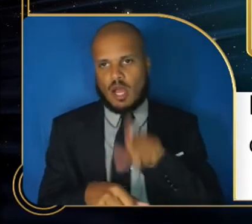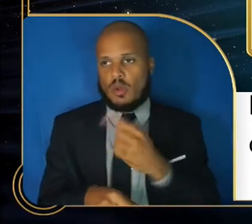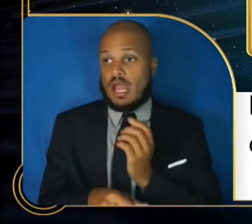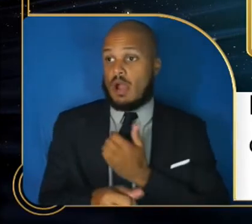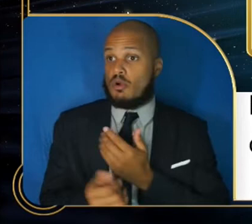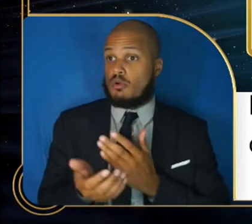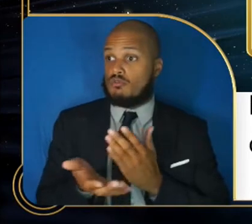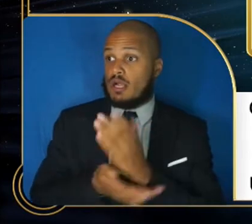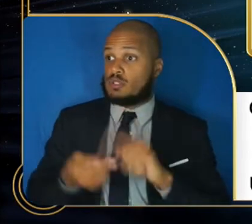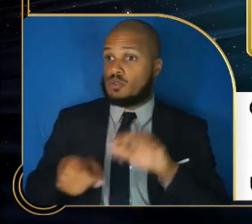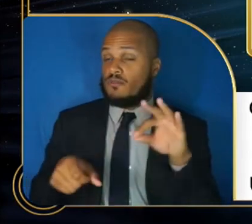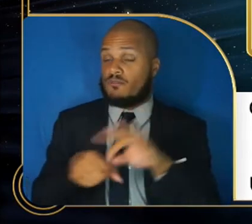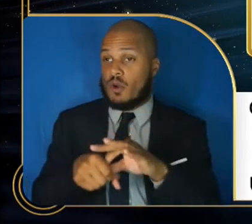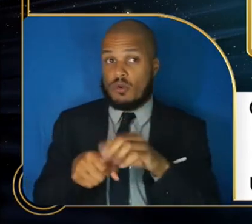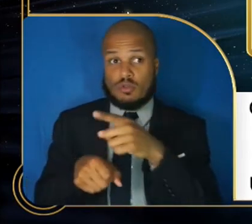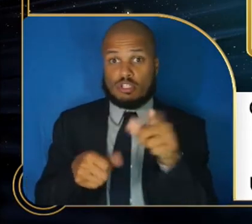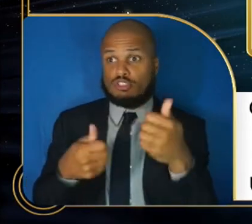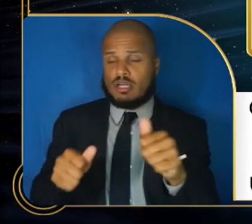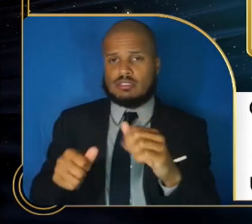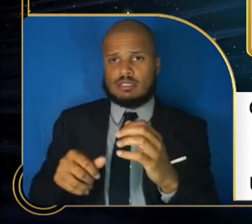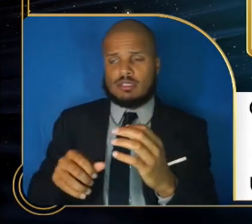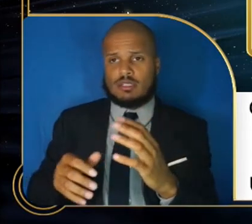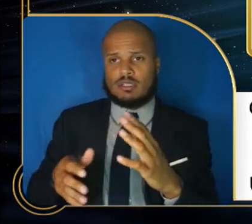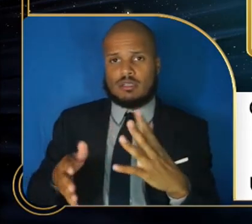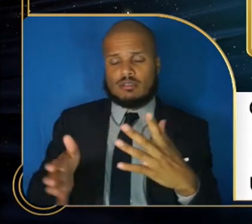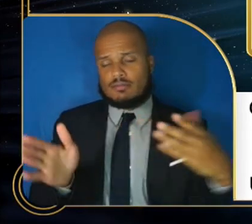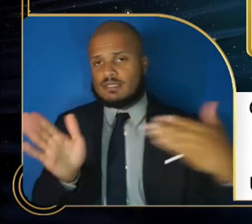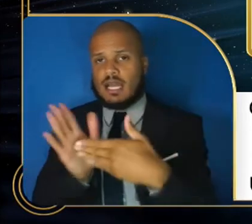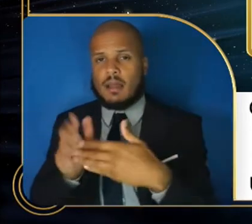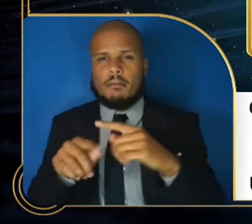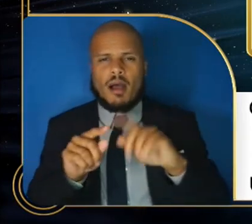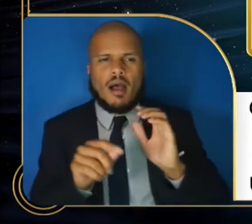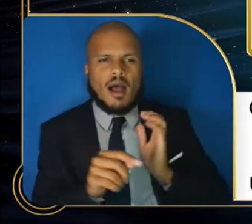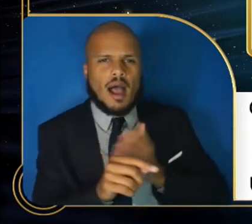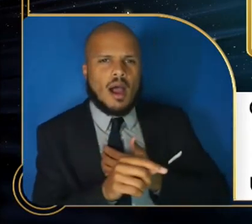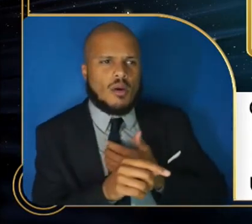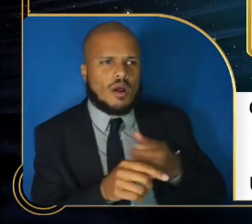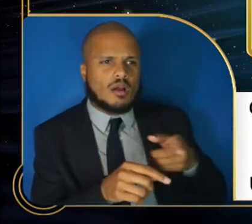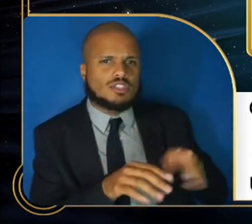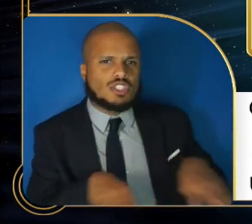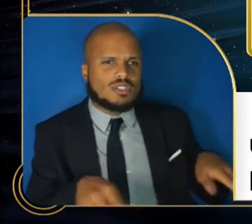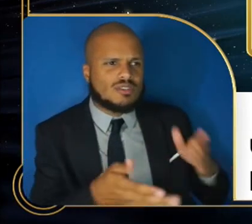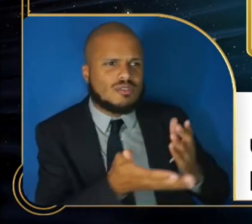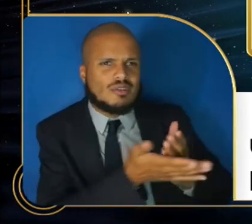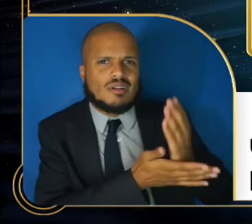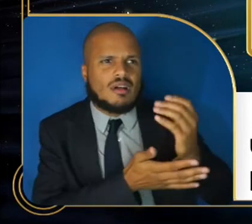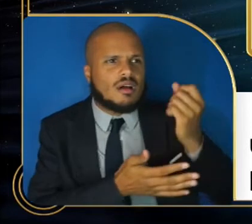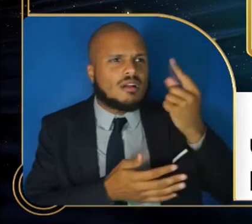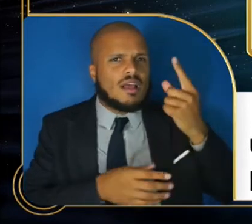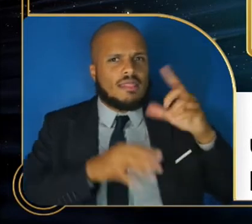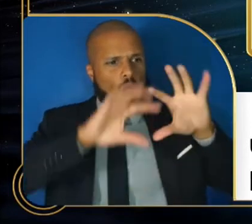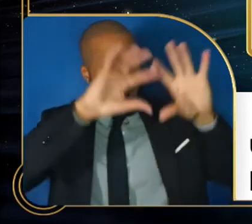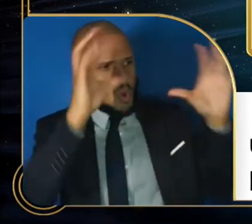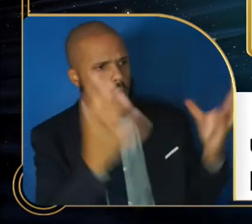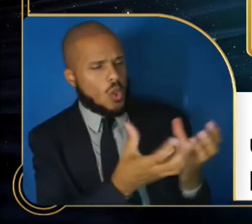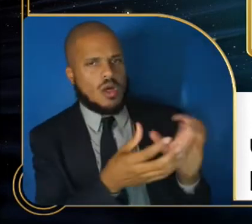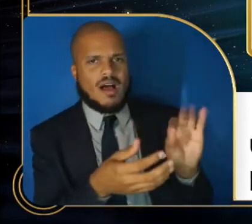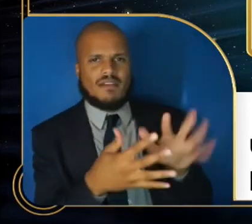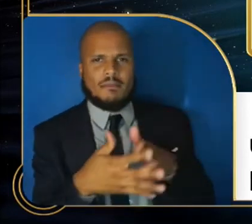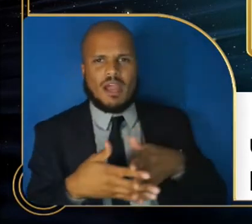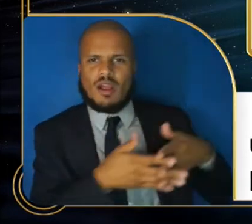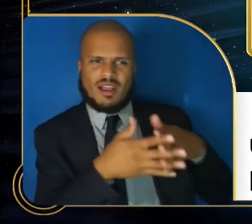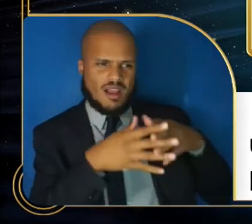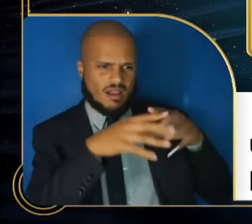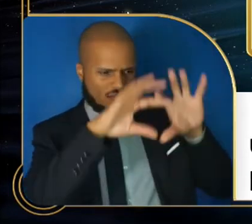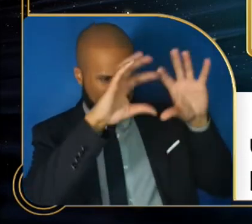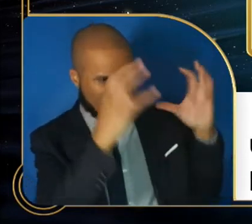attack, so too is the right of our children to learn the whole of America's story in schools. So too is